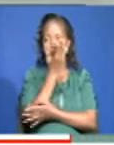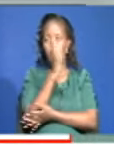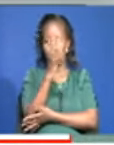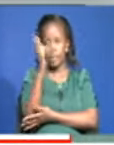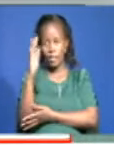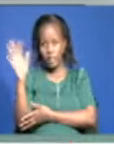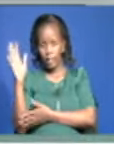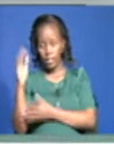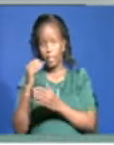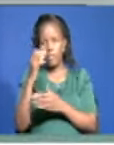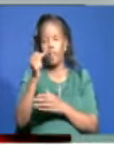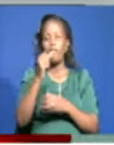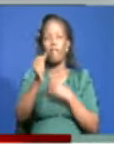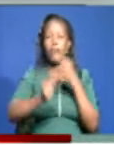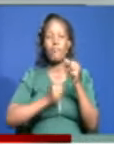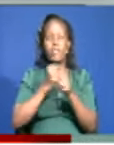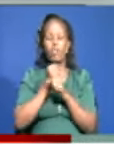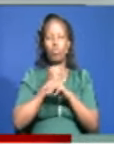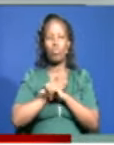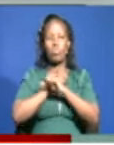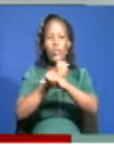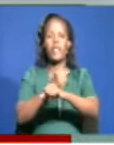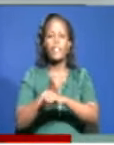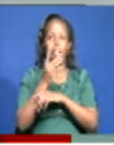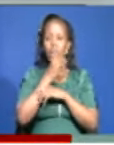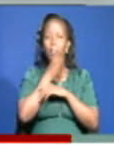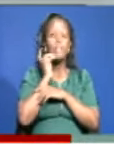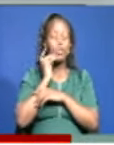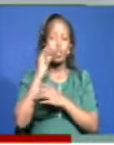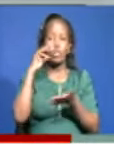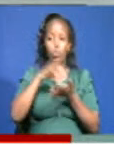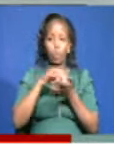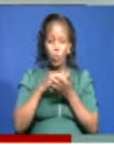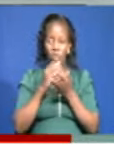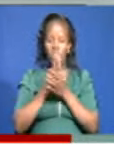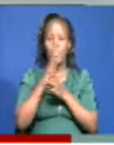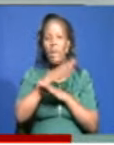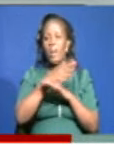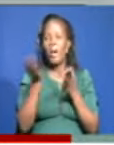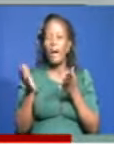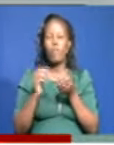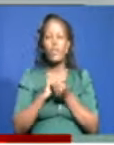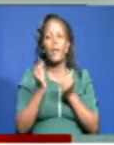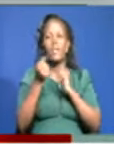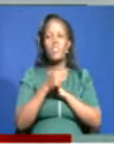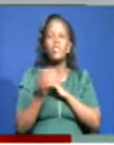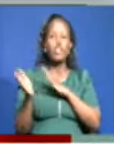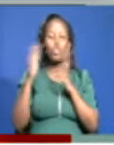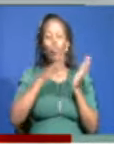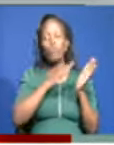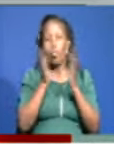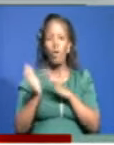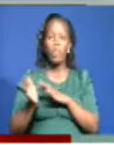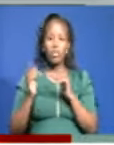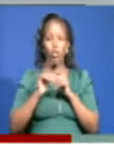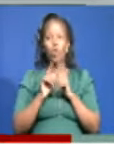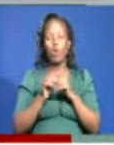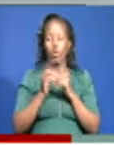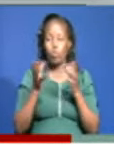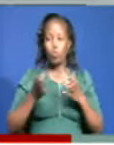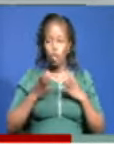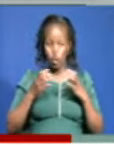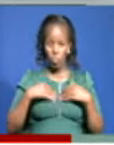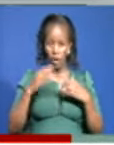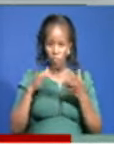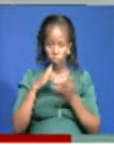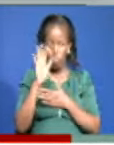mitigating the drought situation in the country that is occasioned by unreliable weather patterns and the need to improve forest cover. Now, these